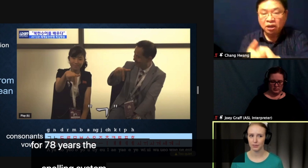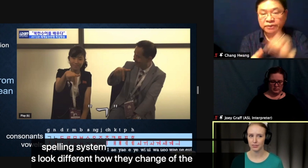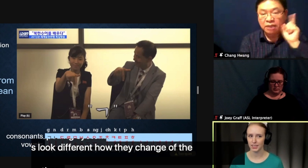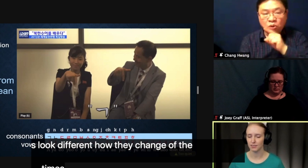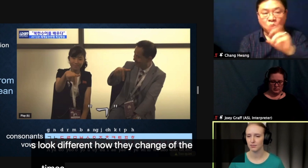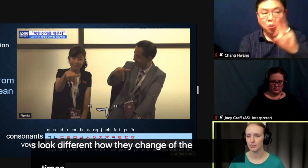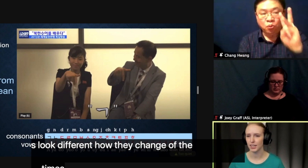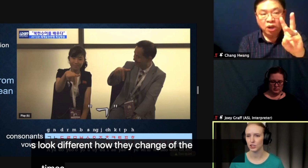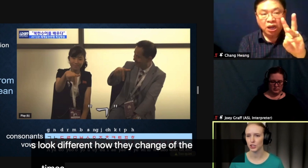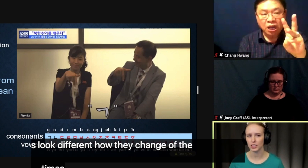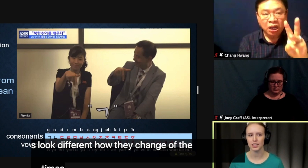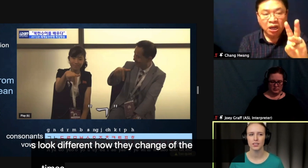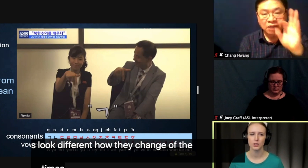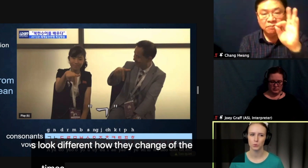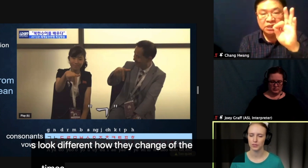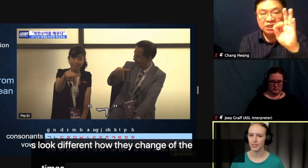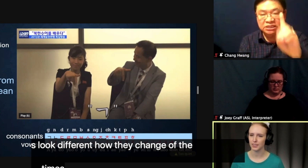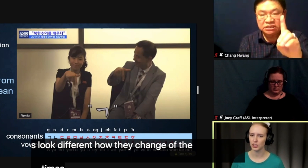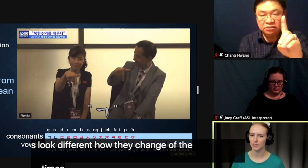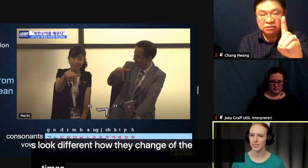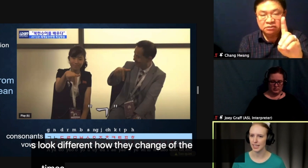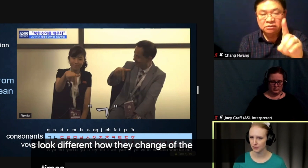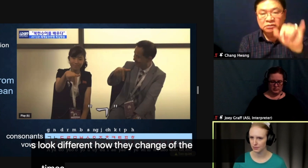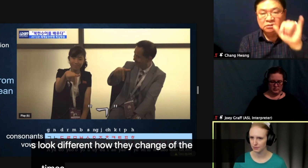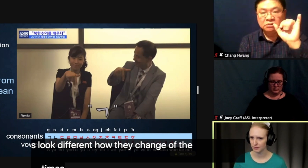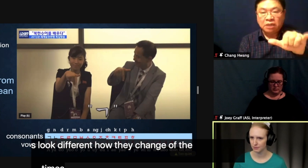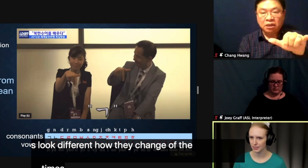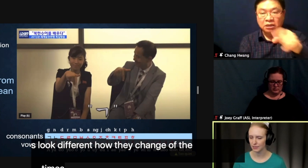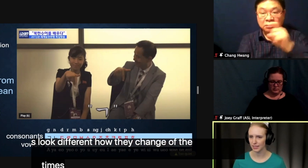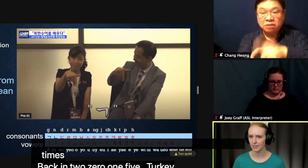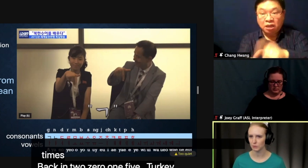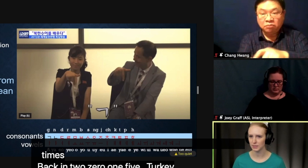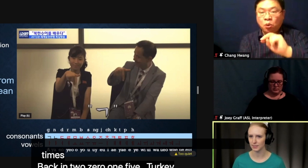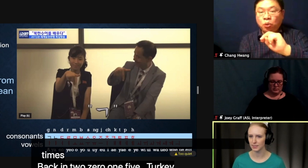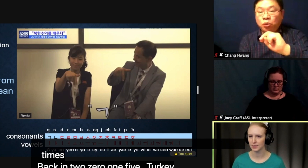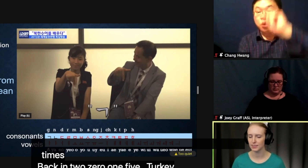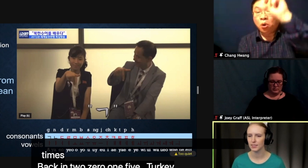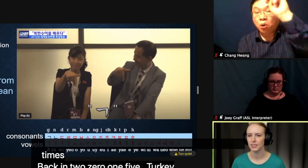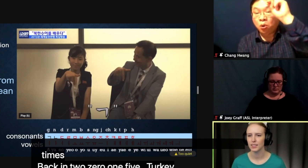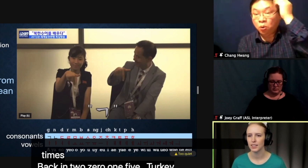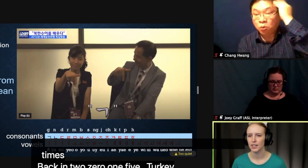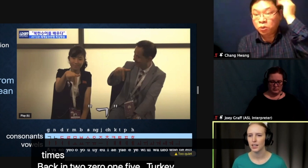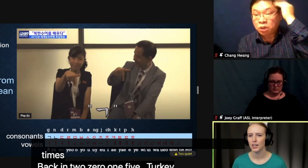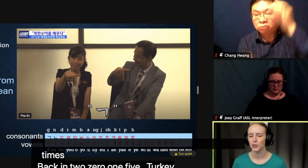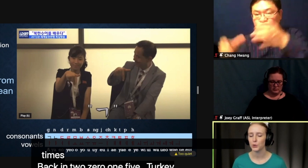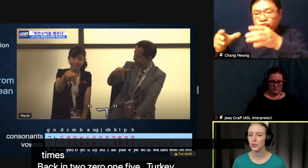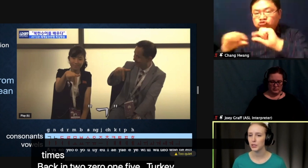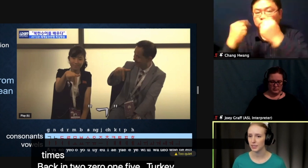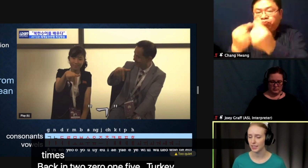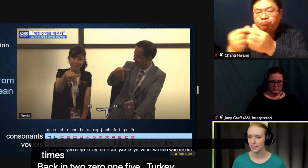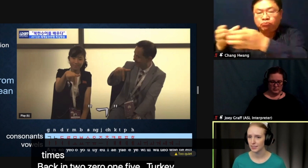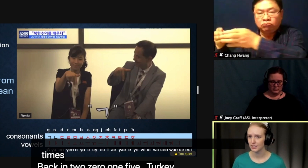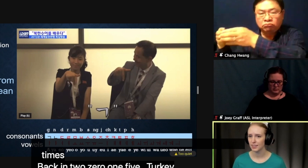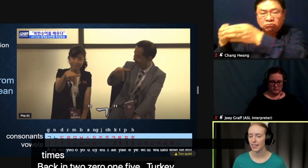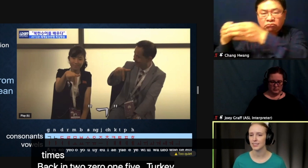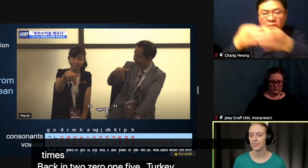So back in 2015, at the Turkey World Federation of the Deaf event that was held,